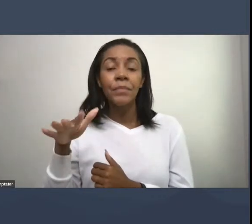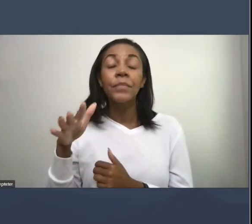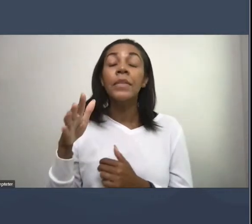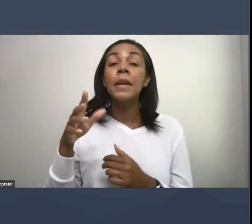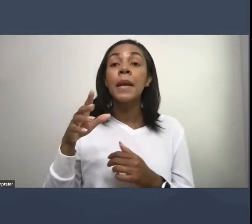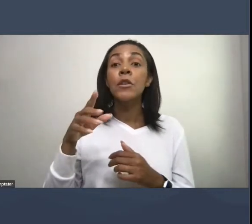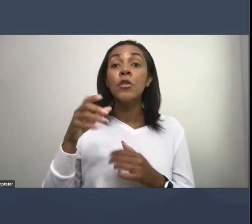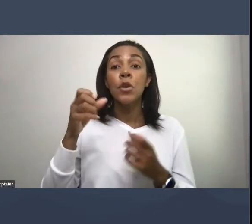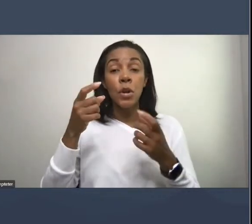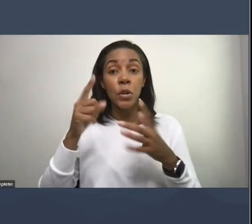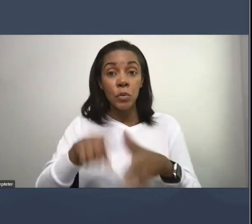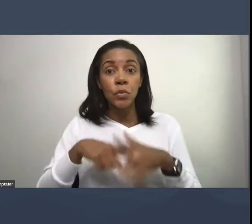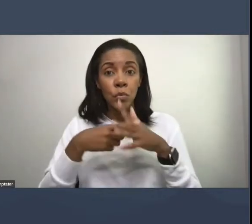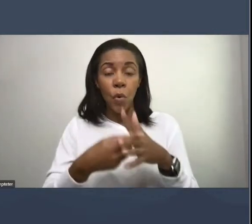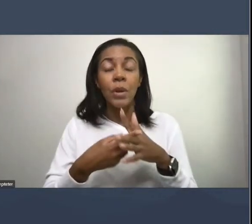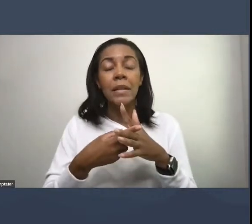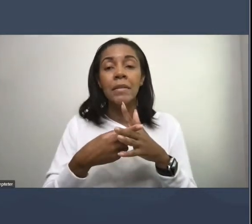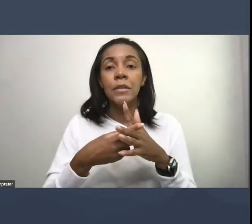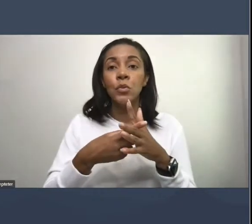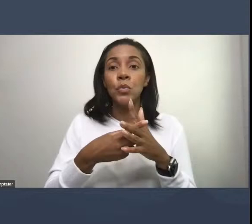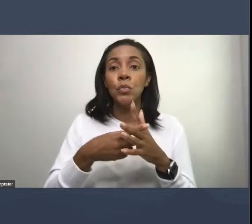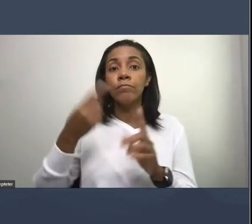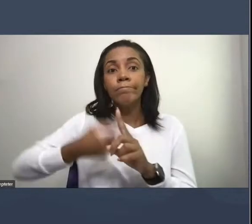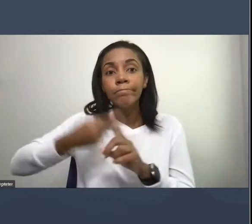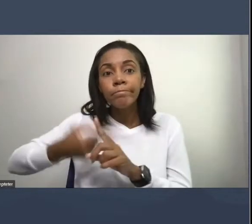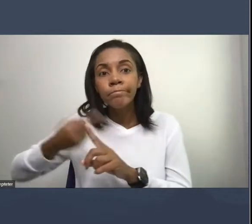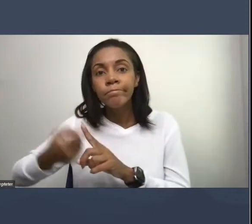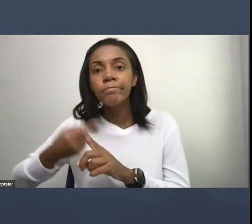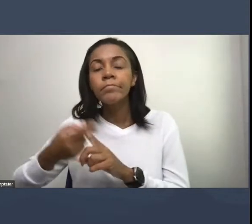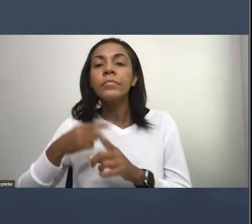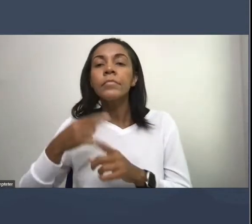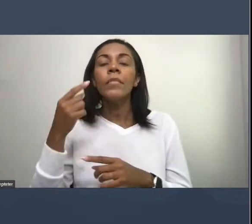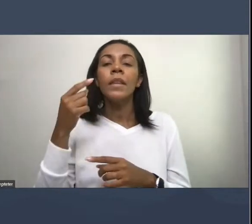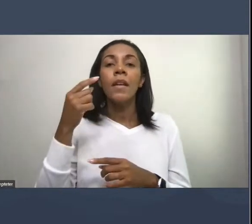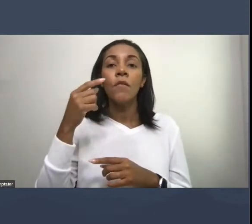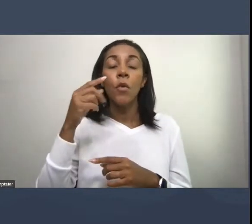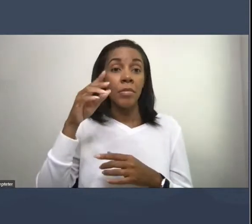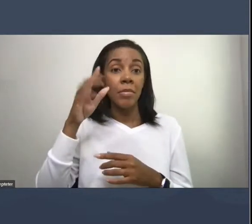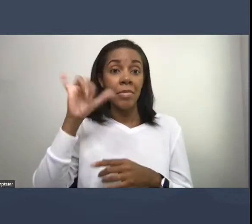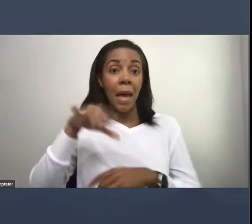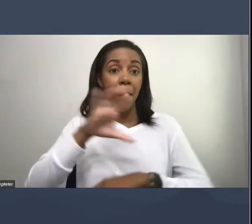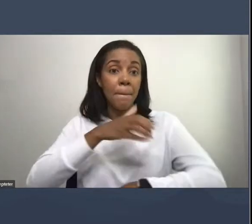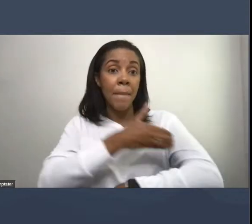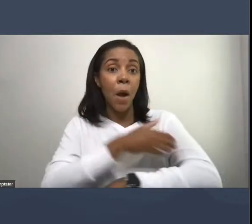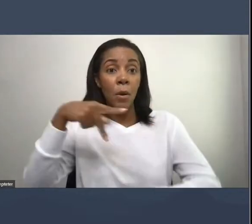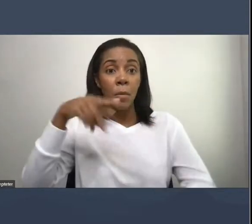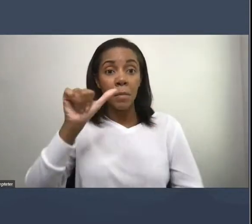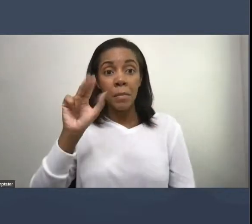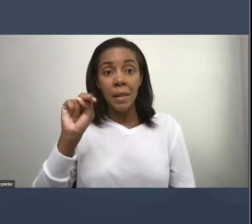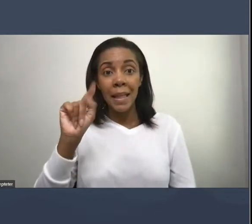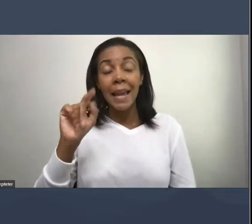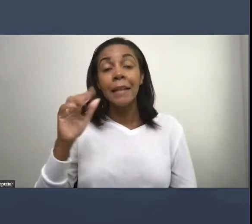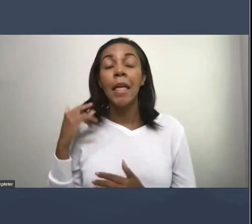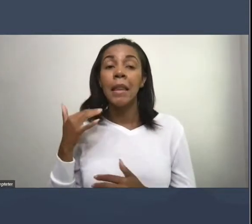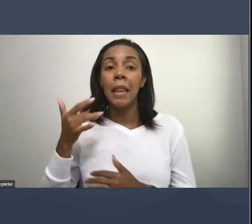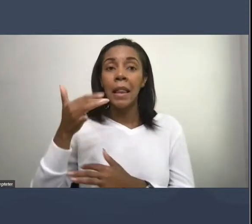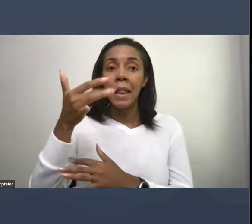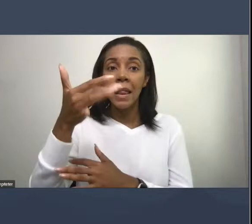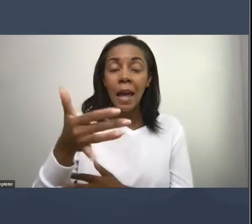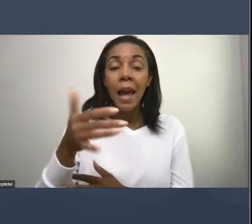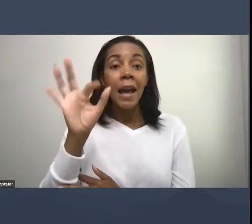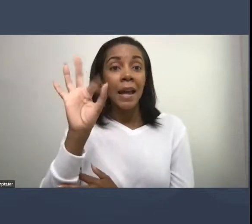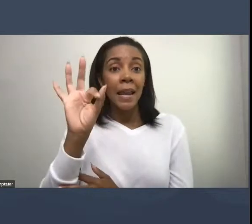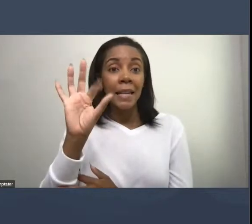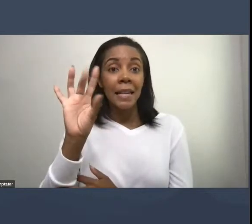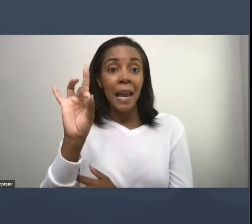MLGW site, the power plant itself, and make power for MLGW. Then when we get to 1984, we leased it all